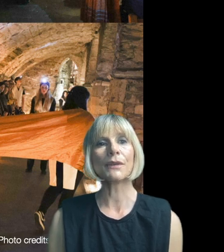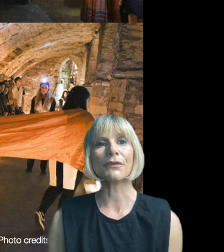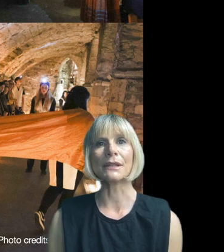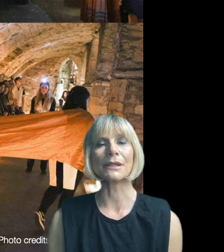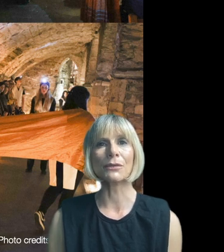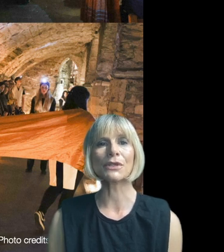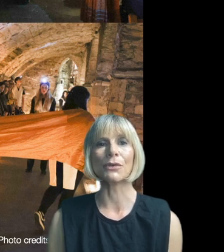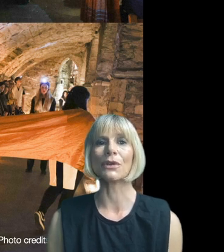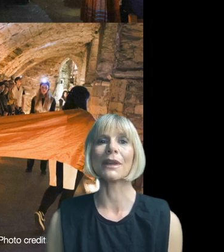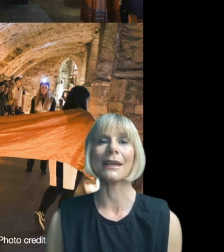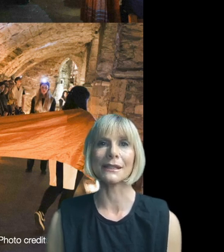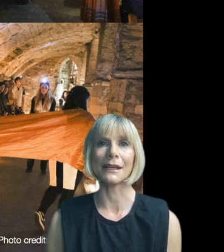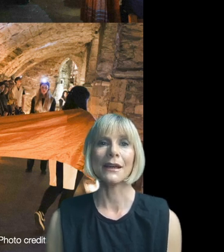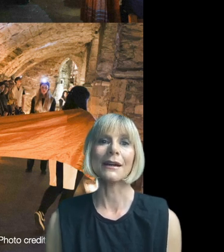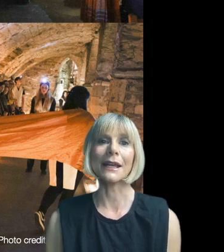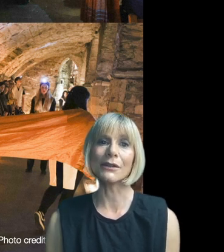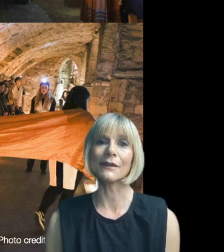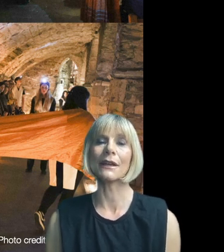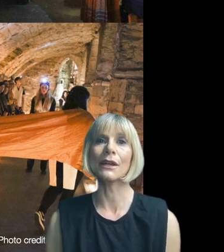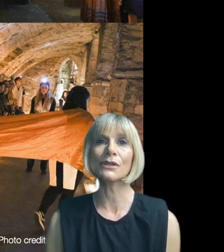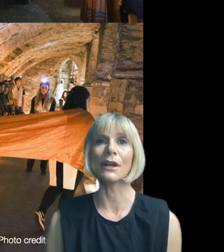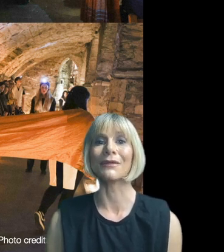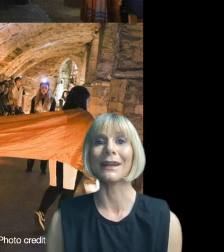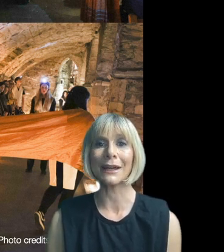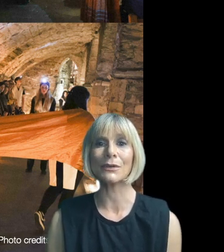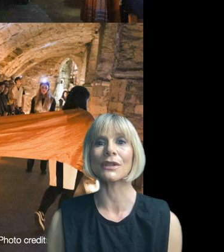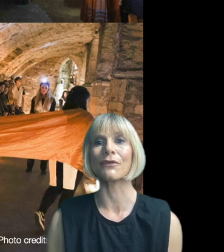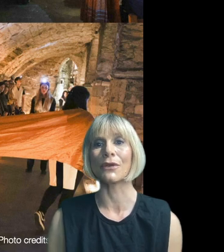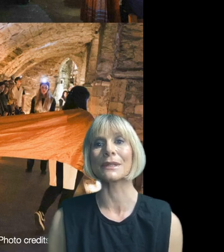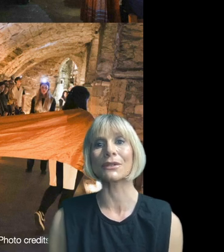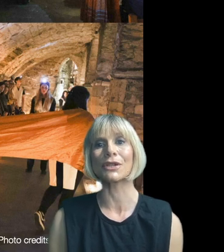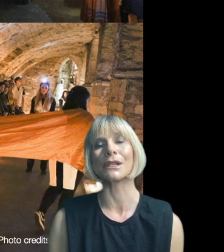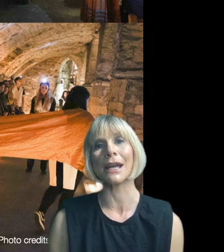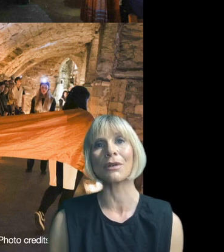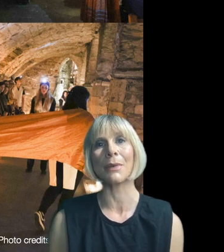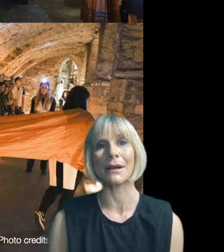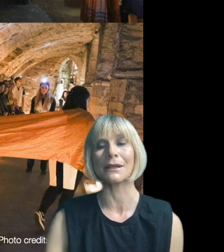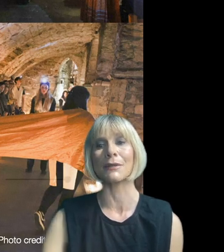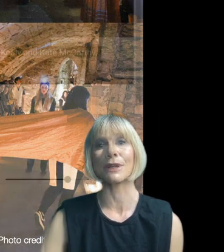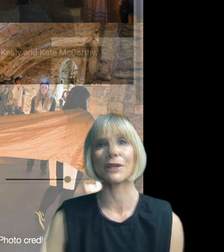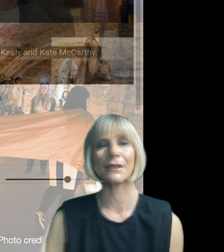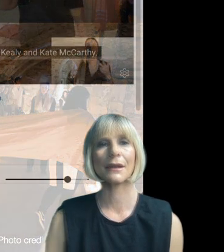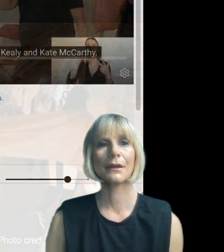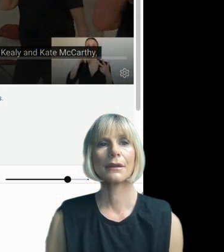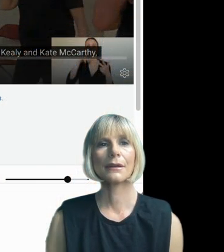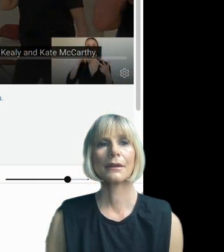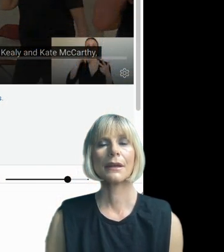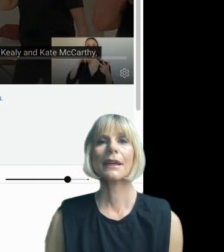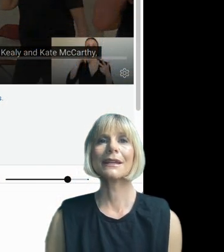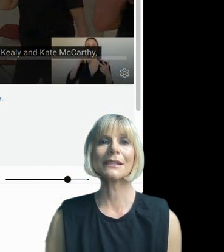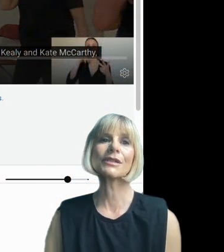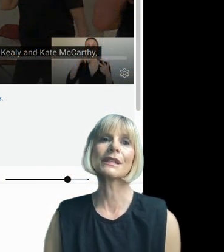one that feels so much more authentic on account of the inclusion of the language that forms such an integral part of the project itself.